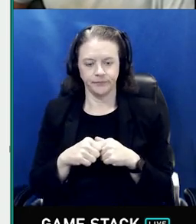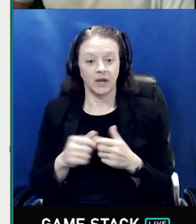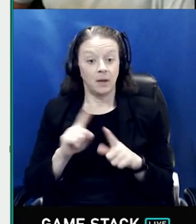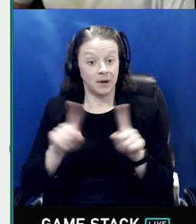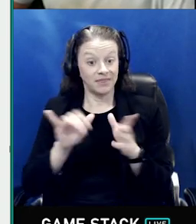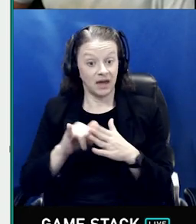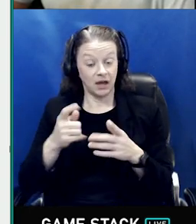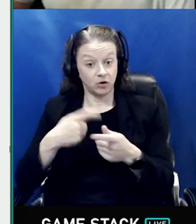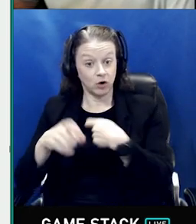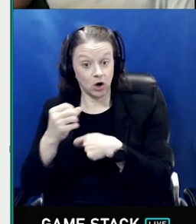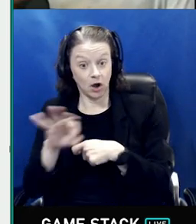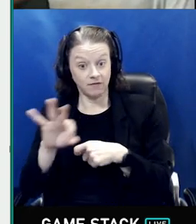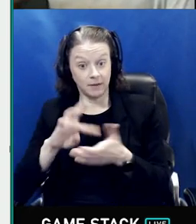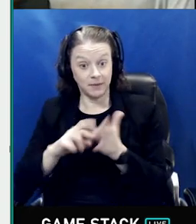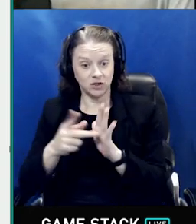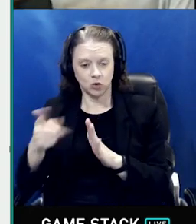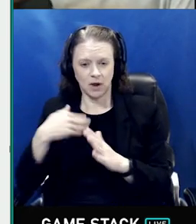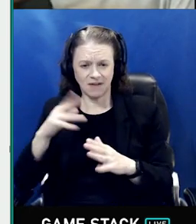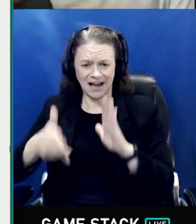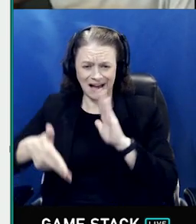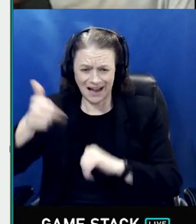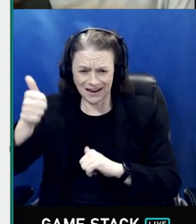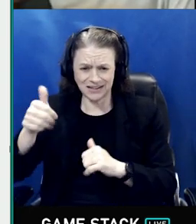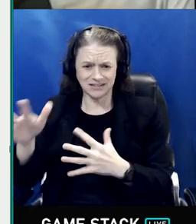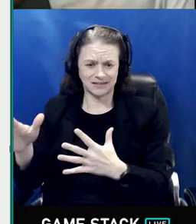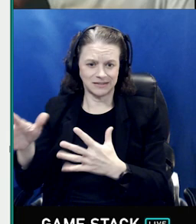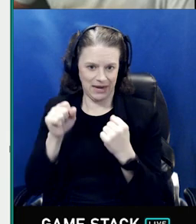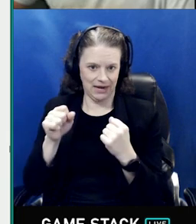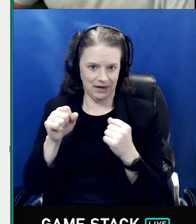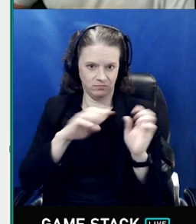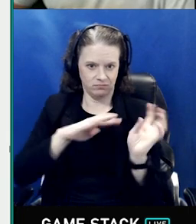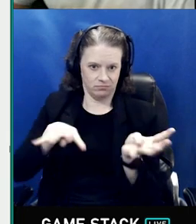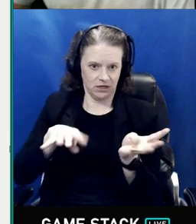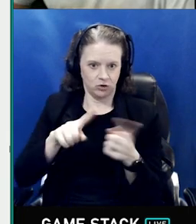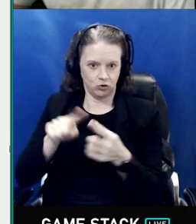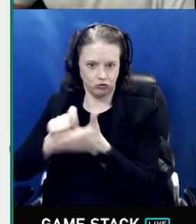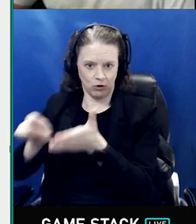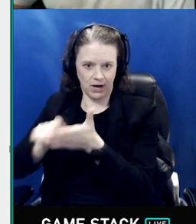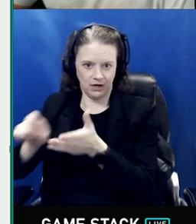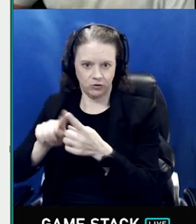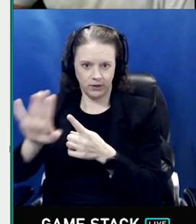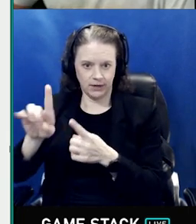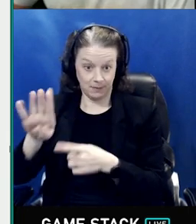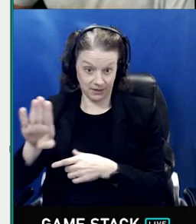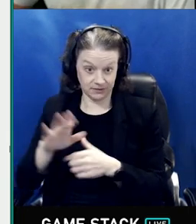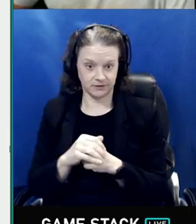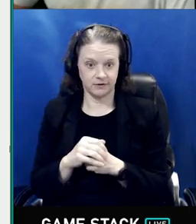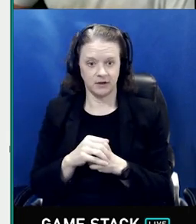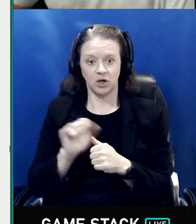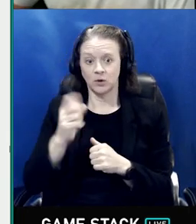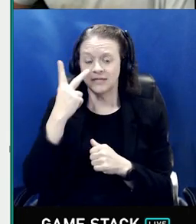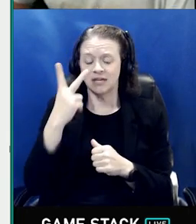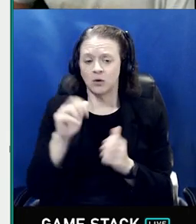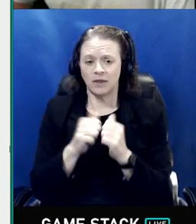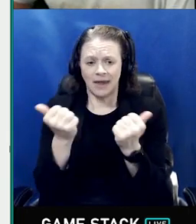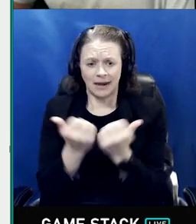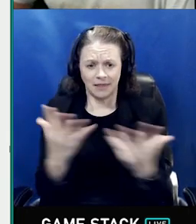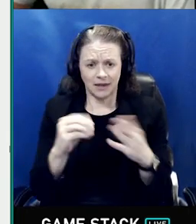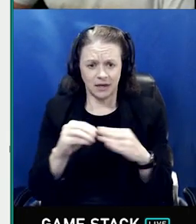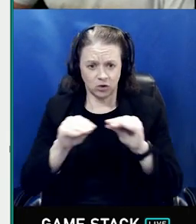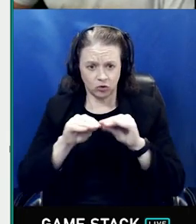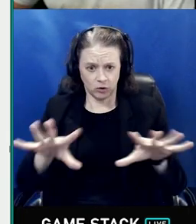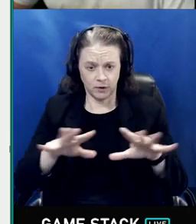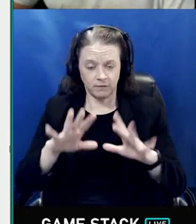you get the highest level of throughput for writes to your database. And as you'll see, with anything in distributed computing, consistency